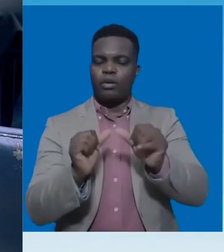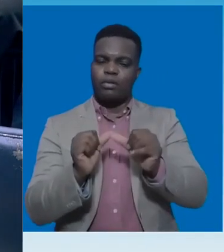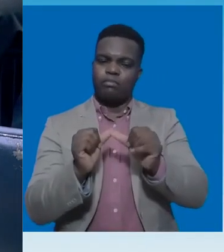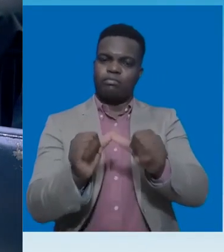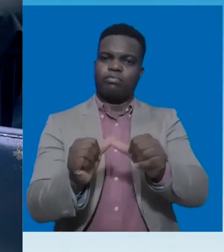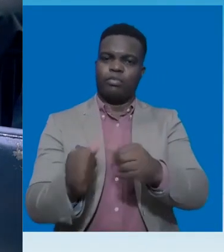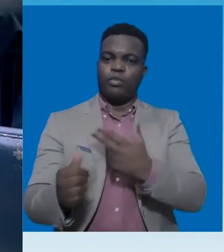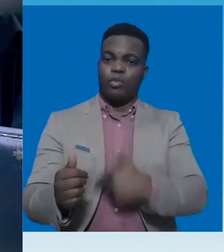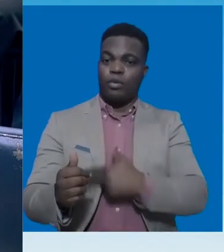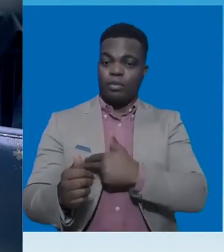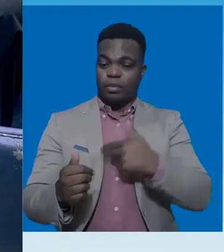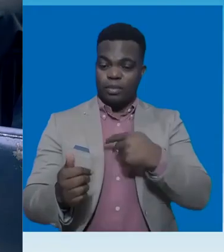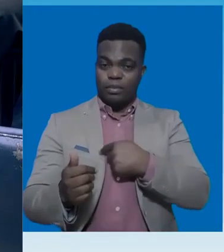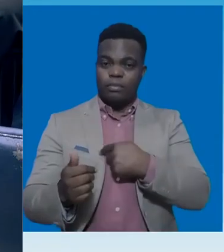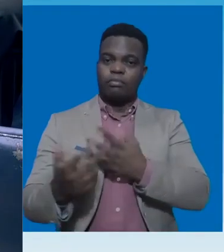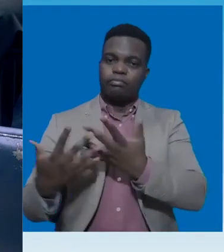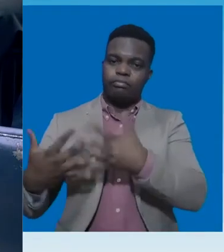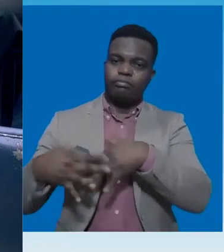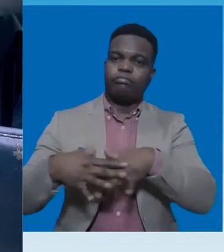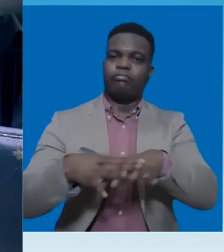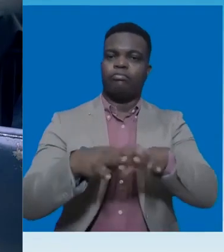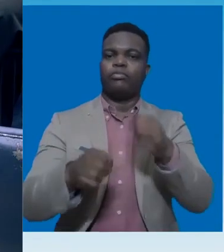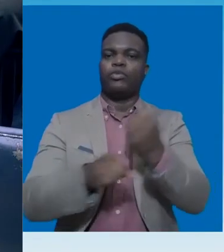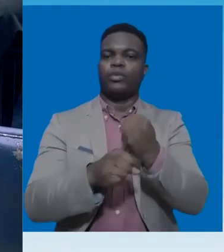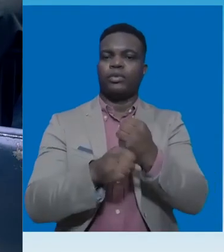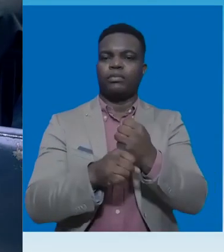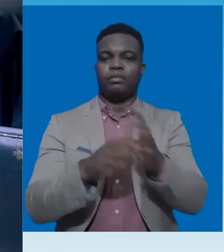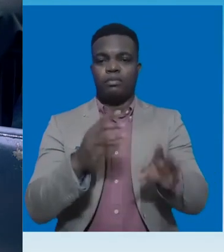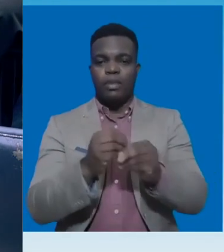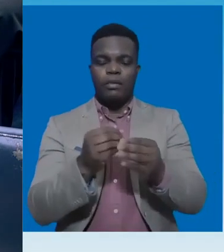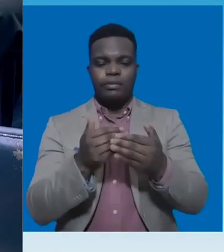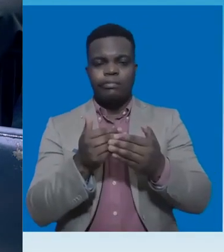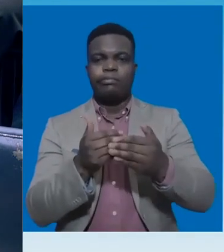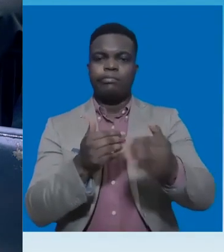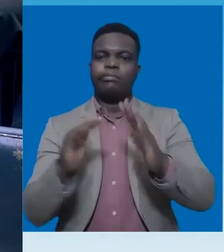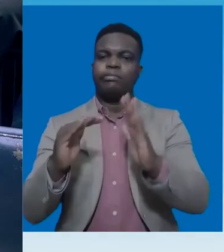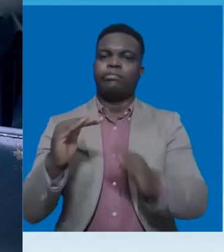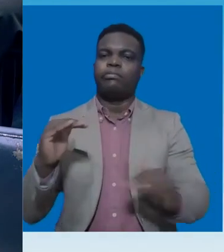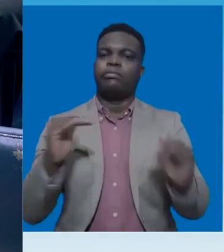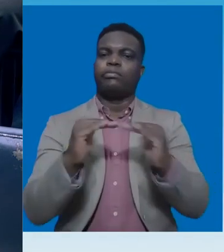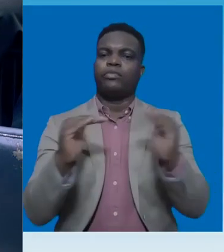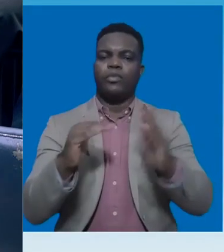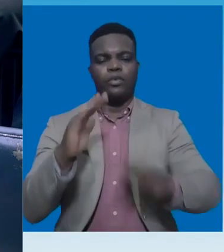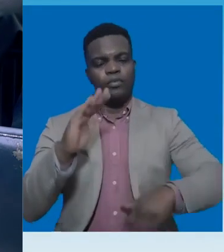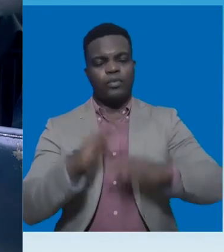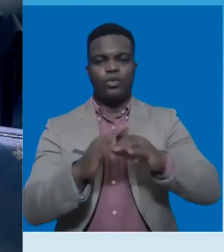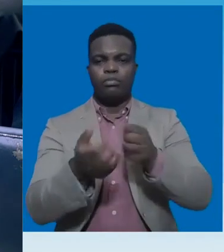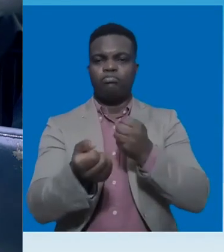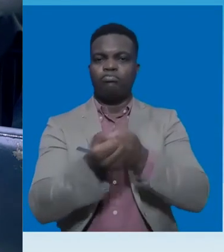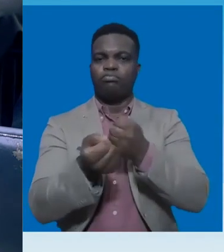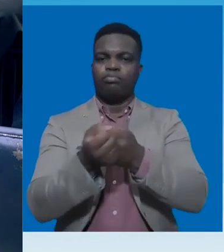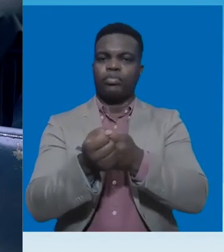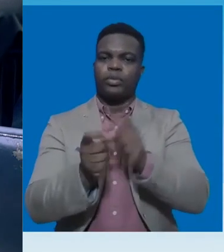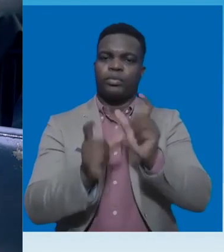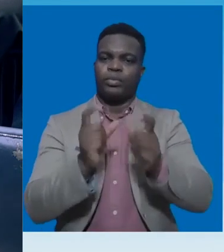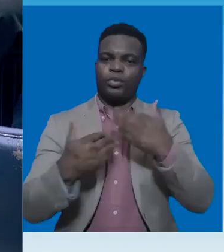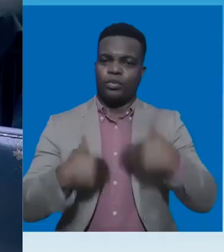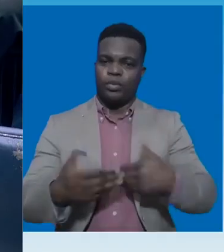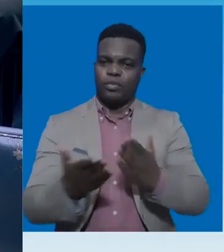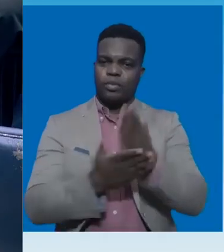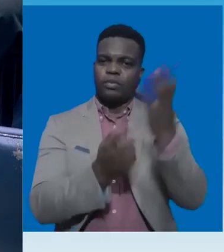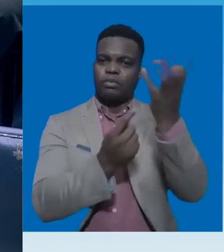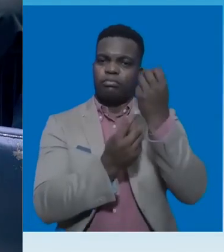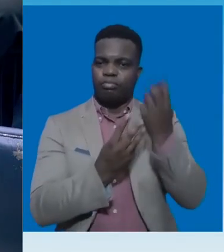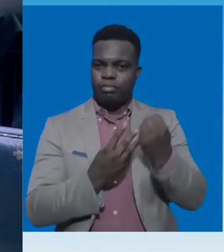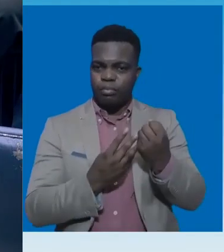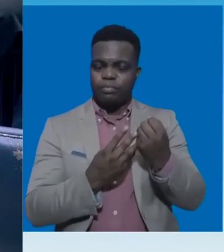to the full realization of human rights. When we speak of leaving no one behind, let us truly honor its